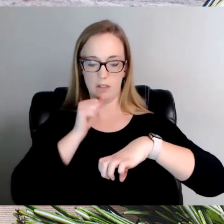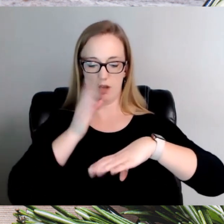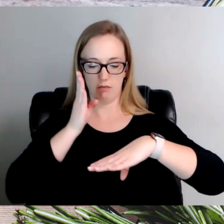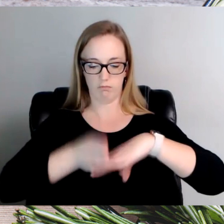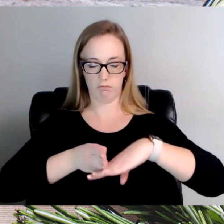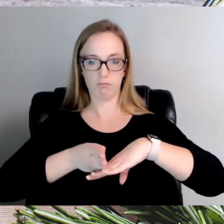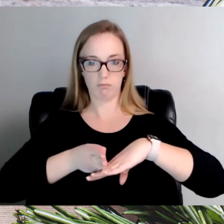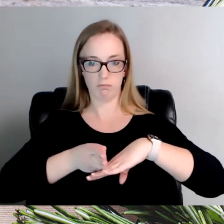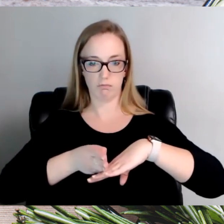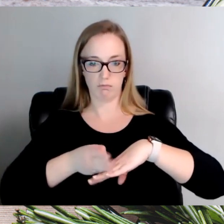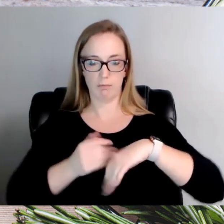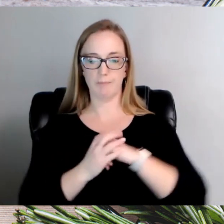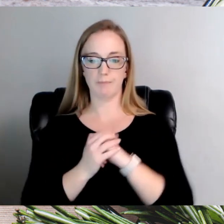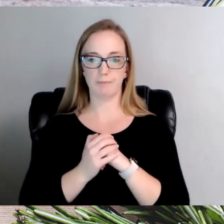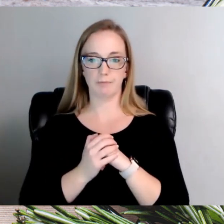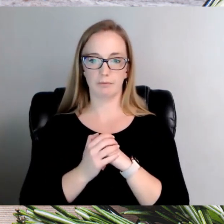fingers.